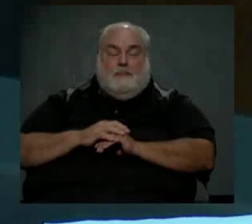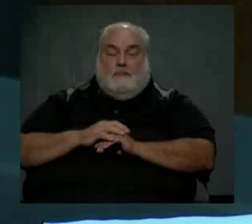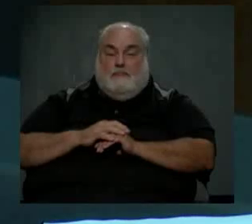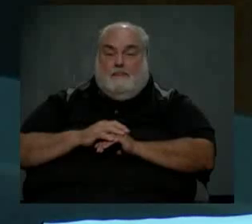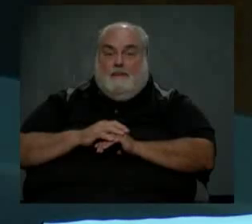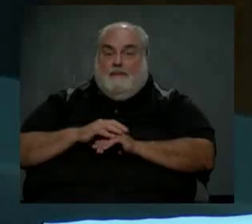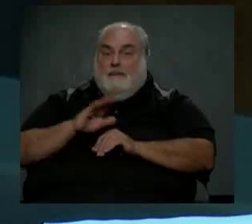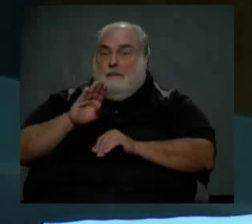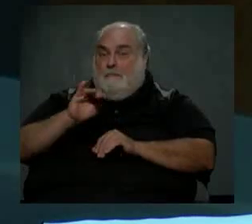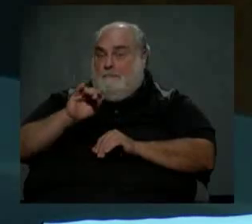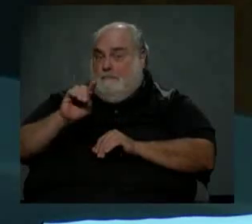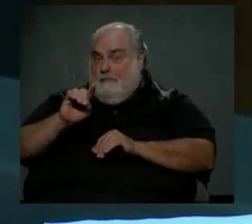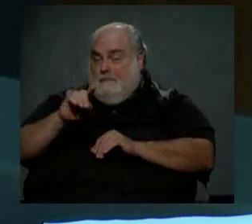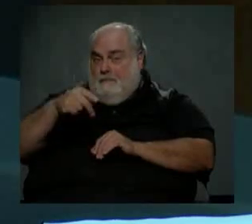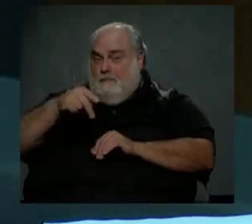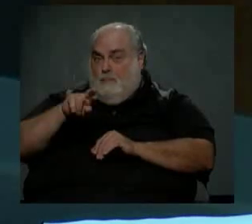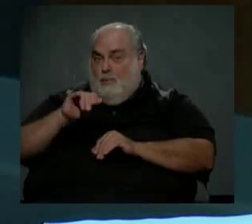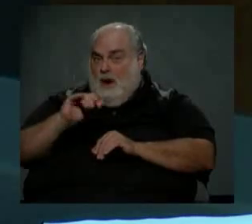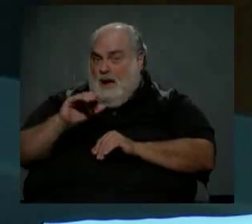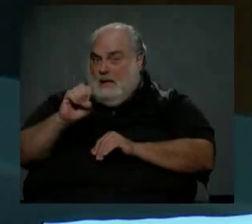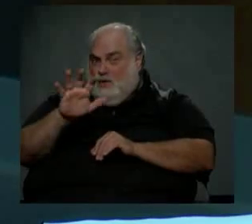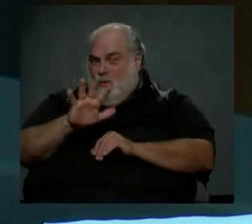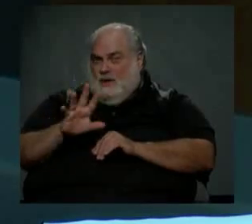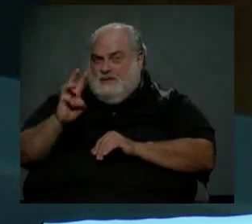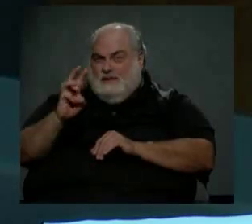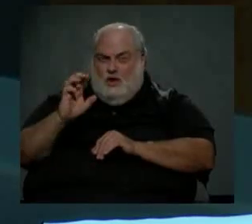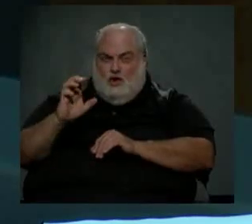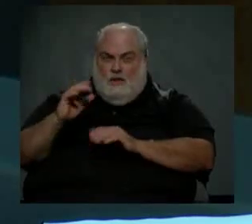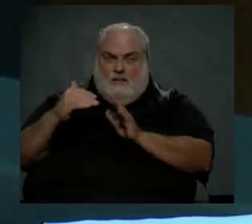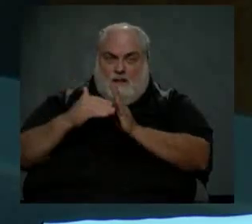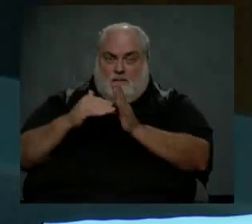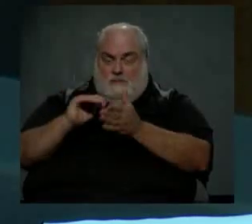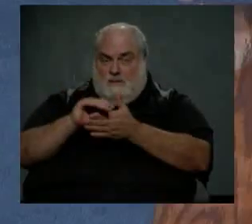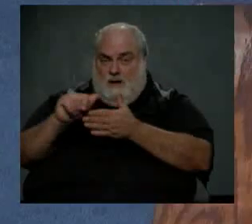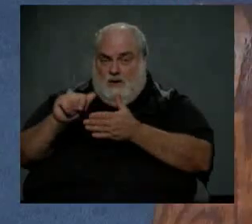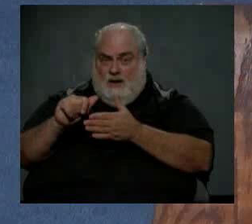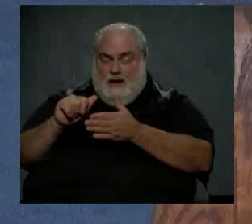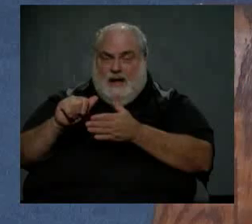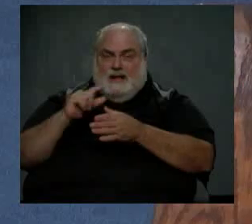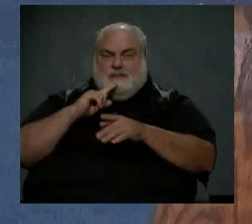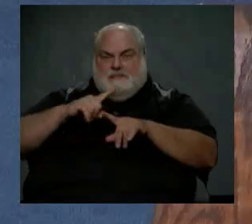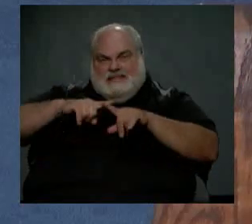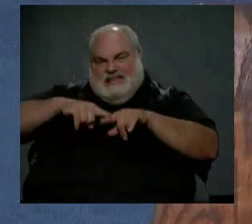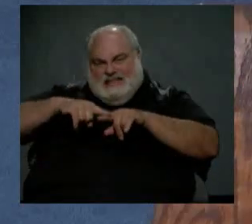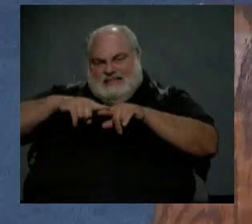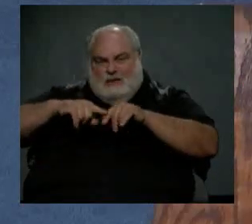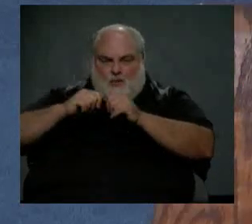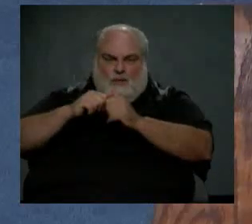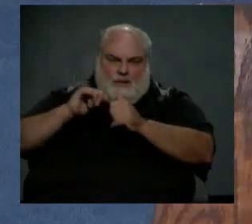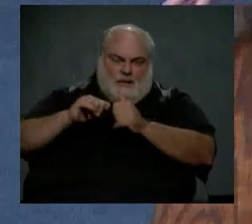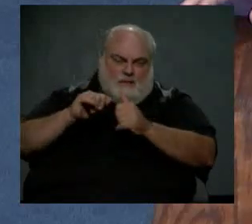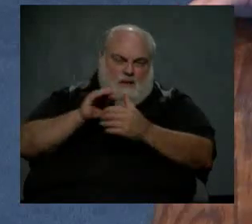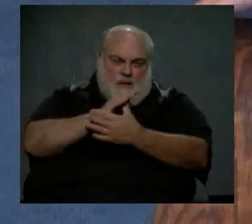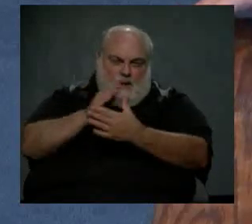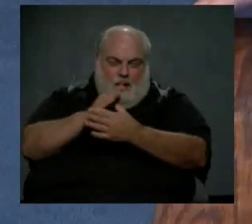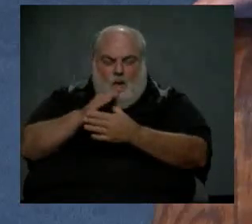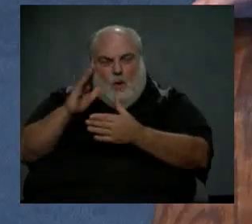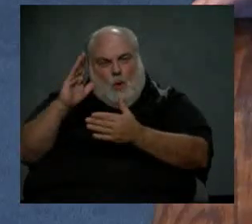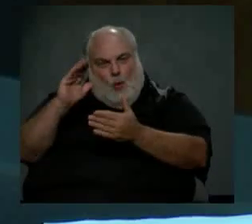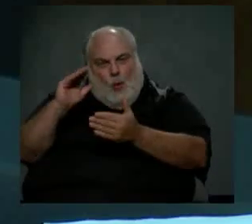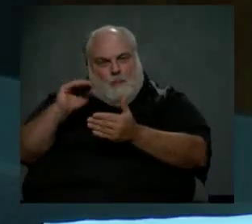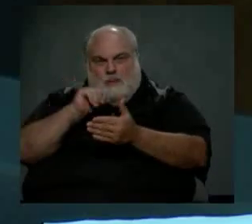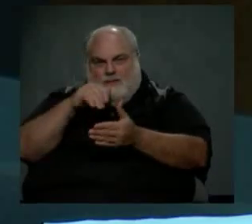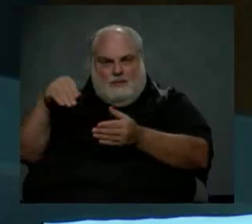look, the bid price, the bid price was about $600,000, and there's some contingency on top of that. So, hopefully, we don't have to spend the